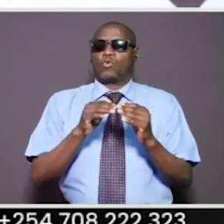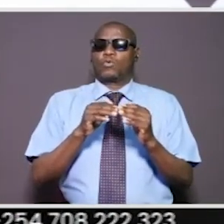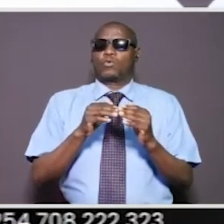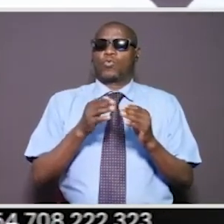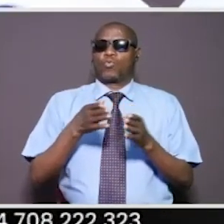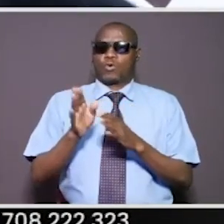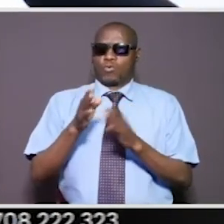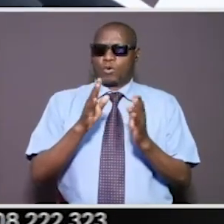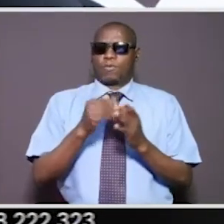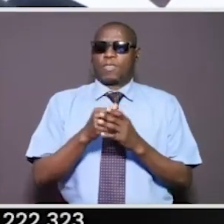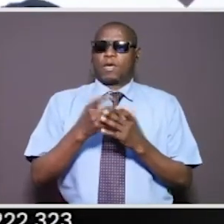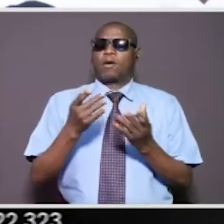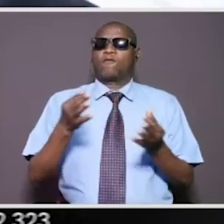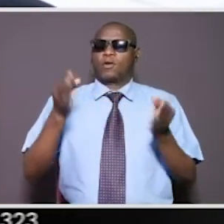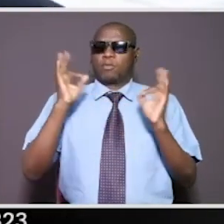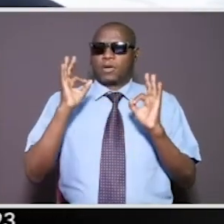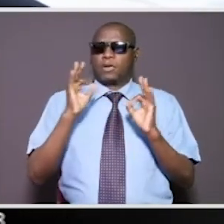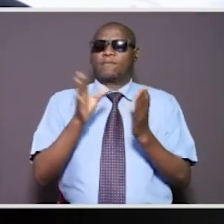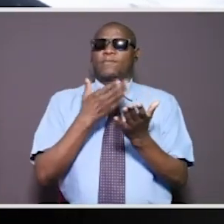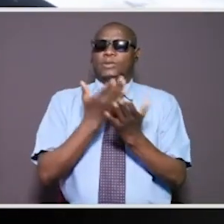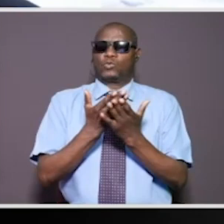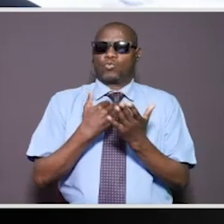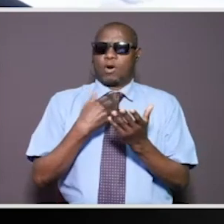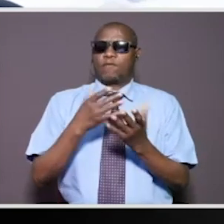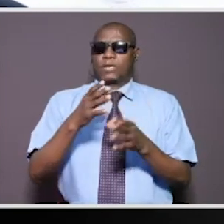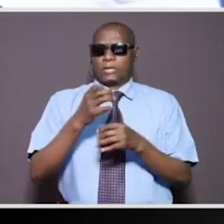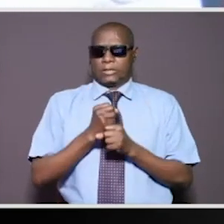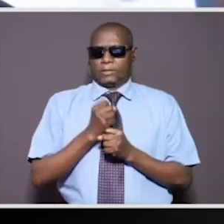receive the petition that you have